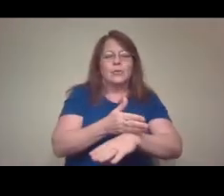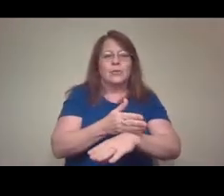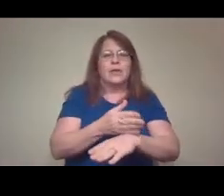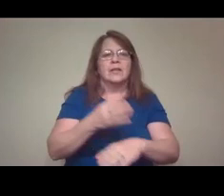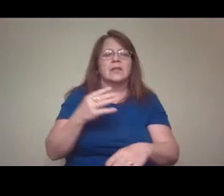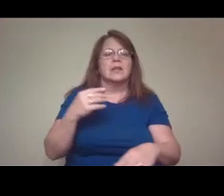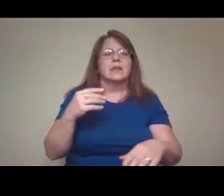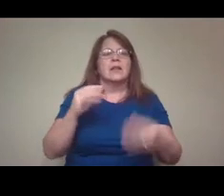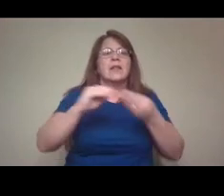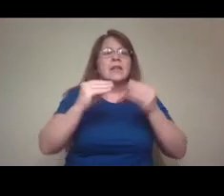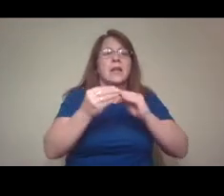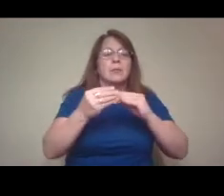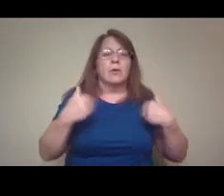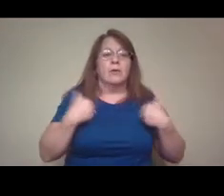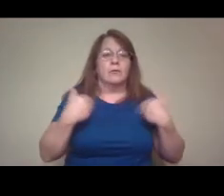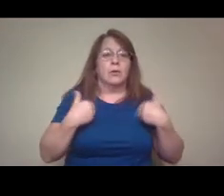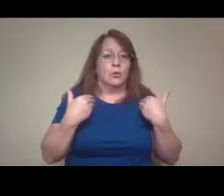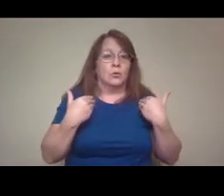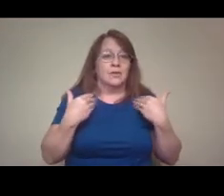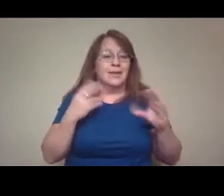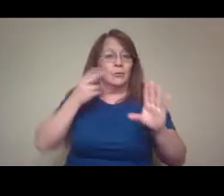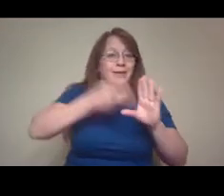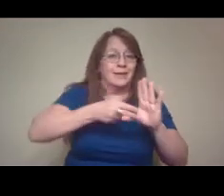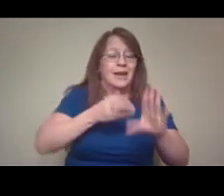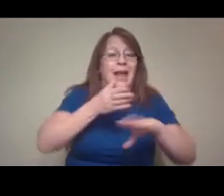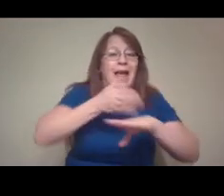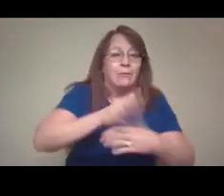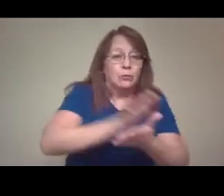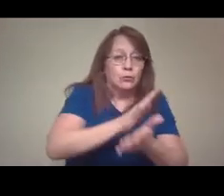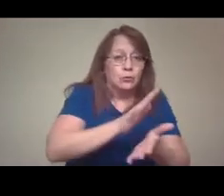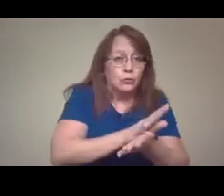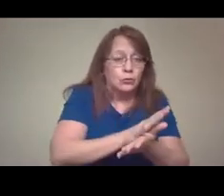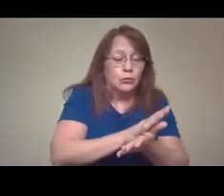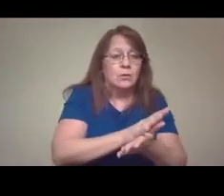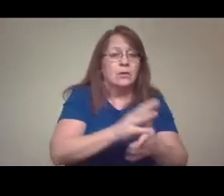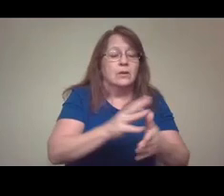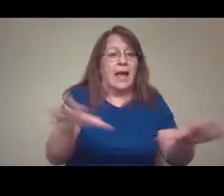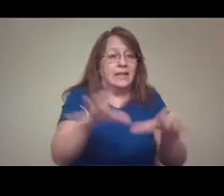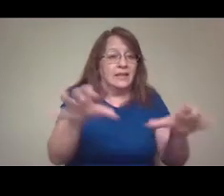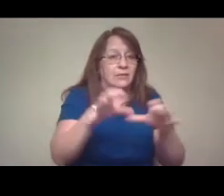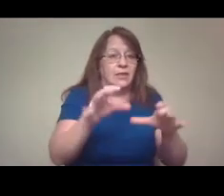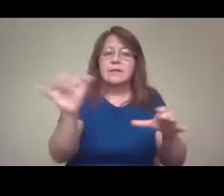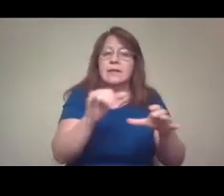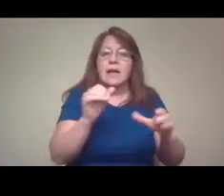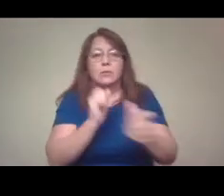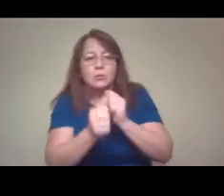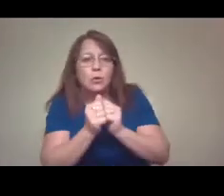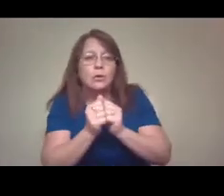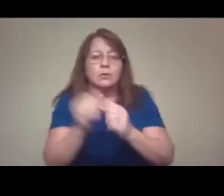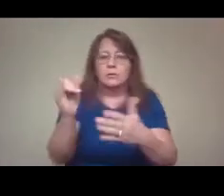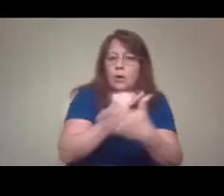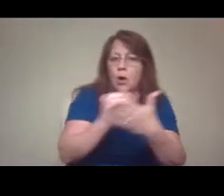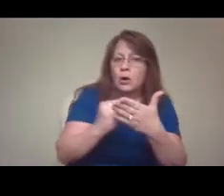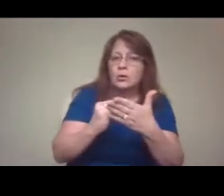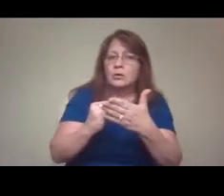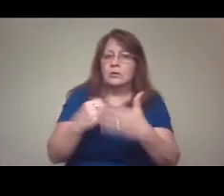participate in after school activities that are either at school or in the community. And these are things like sports and arts and